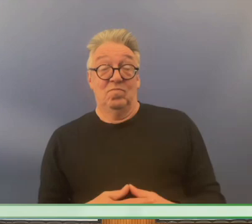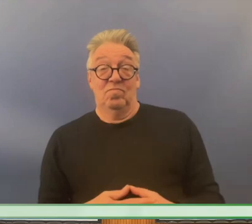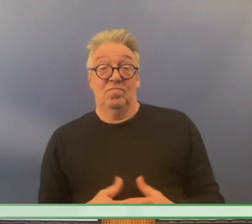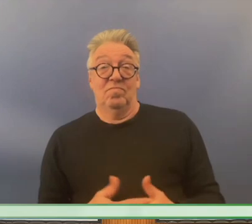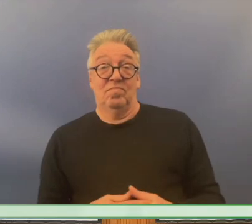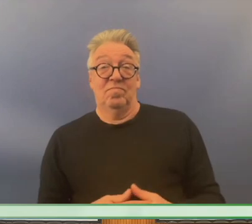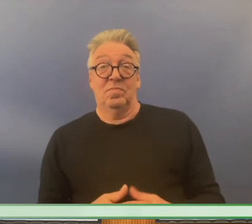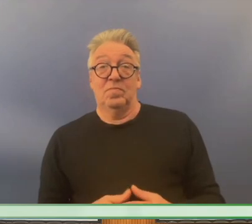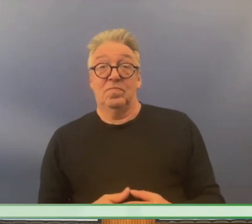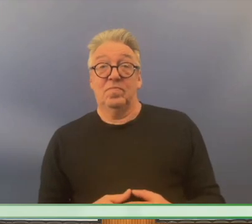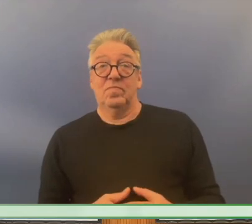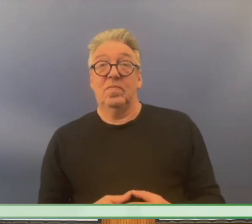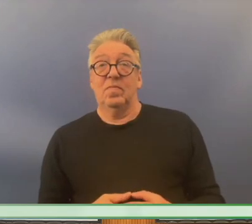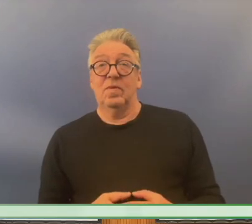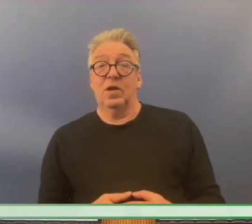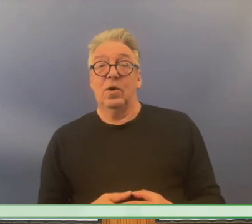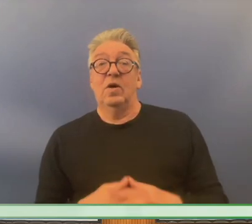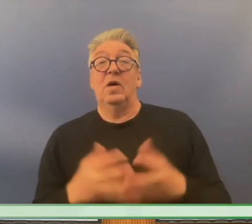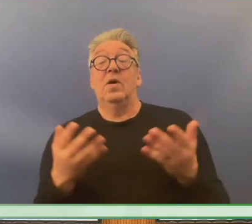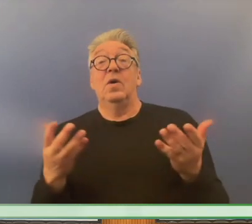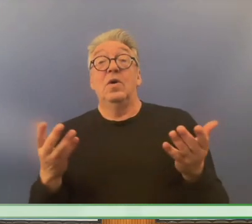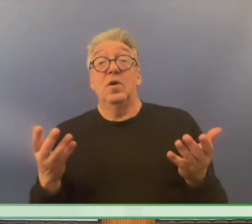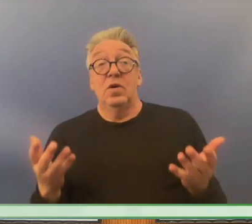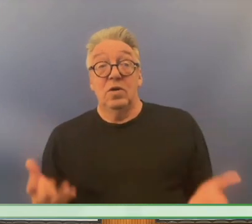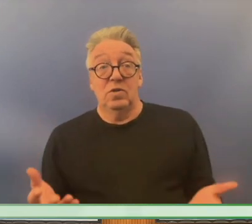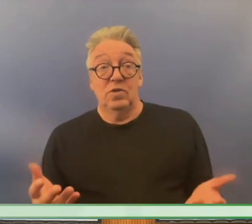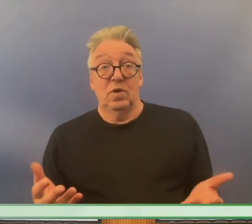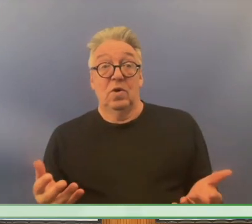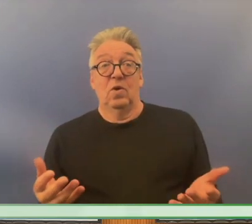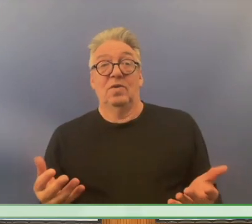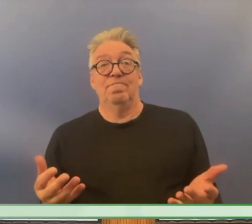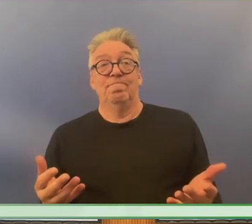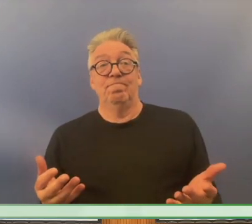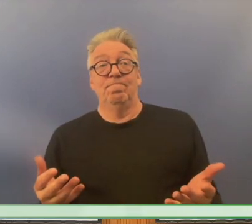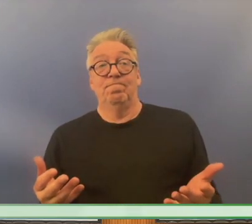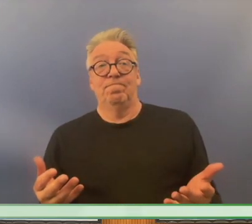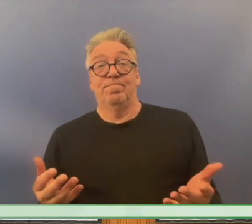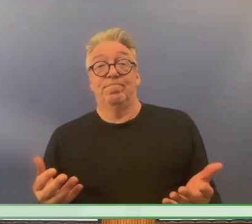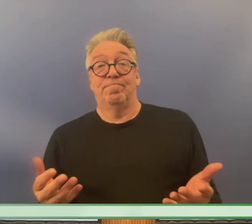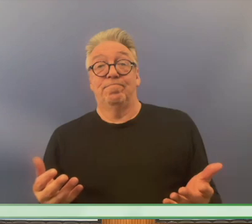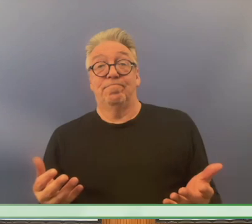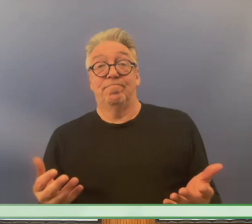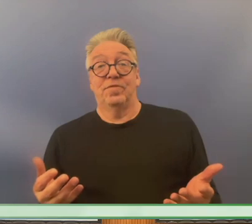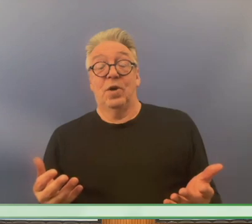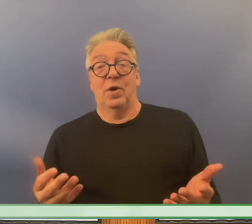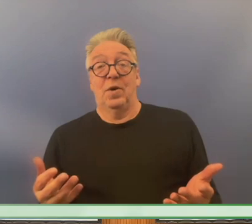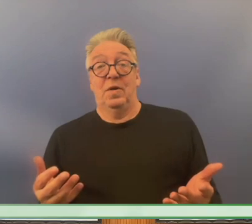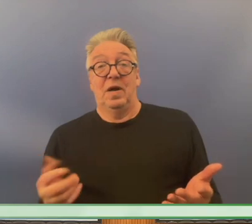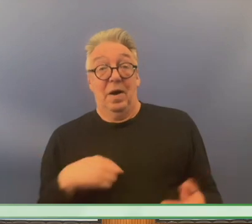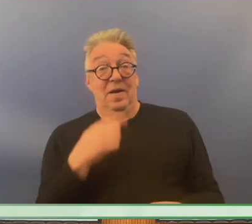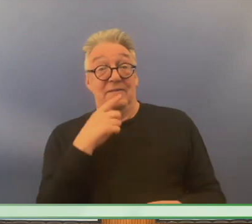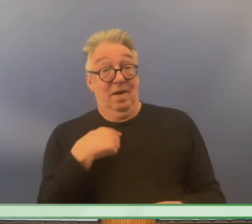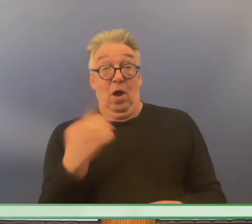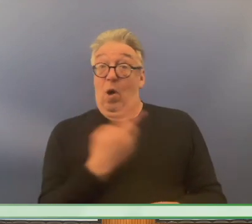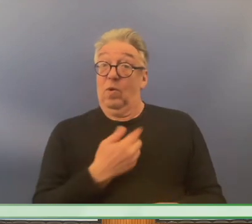Being a love project means that there are a lot of aspects to it. I mentioned our deaf CEO,